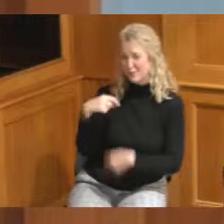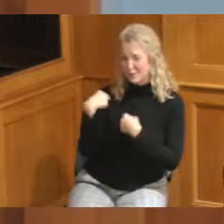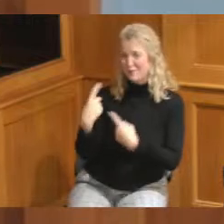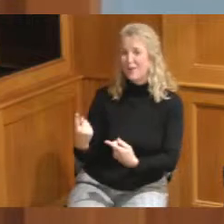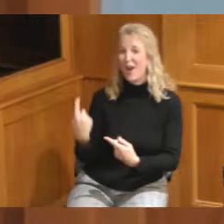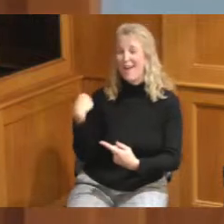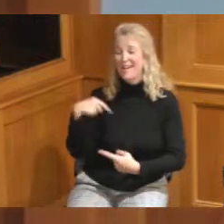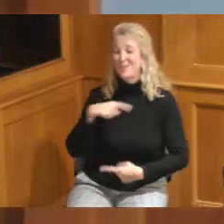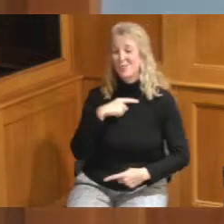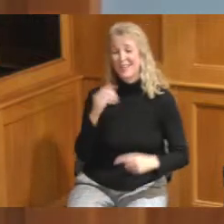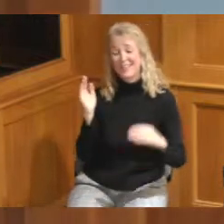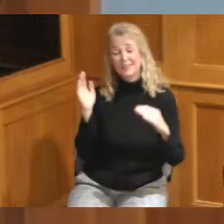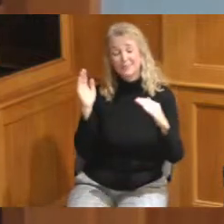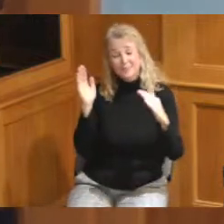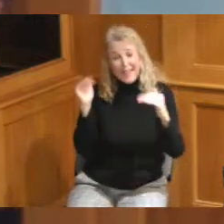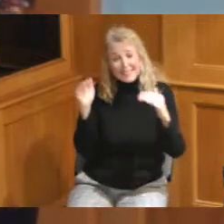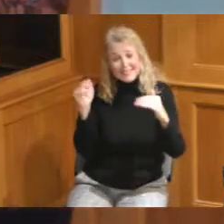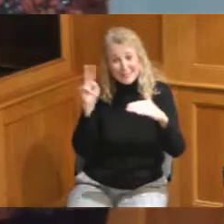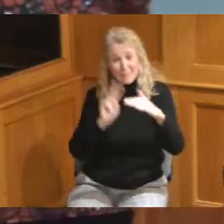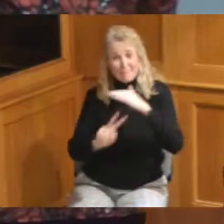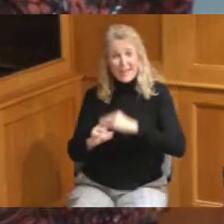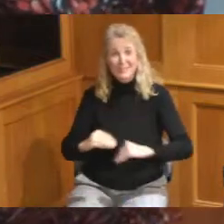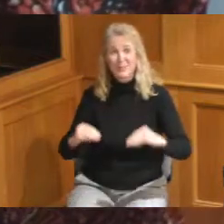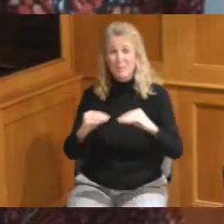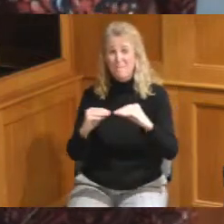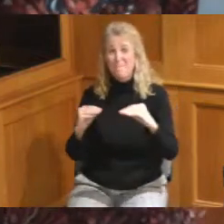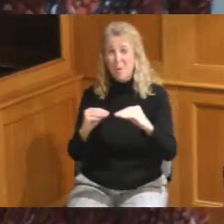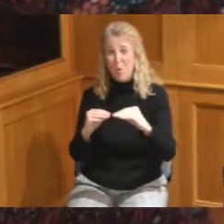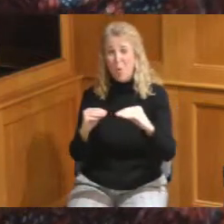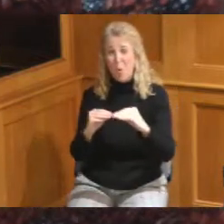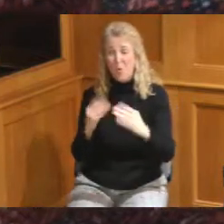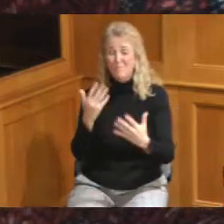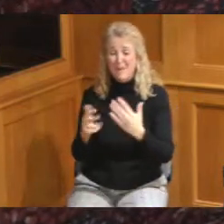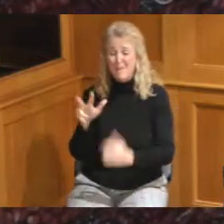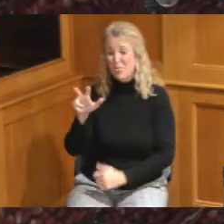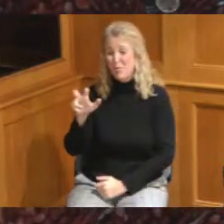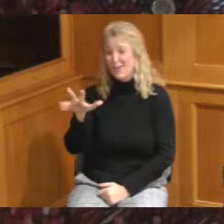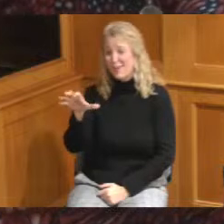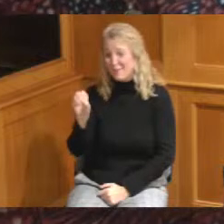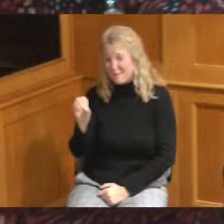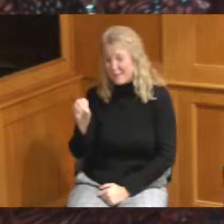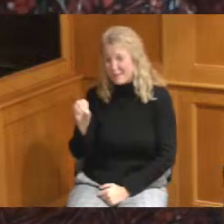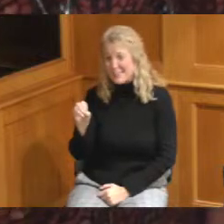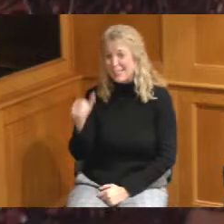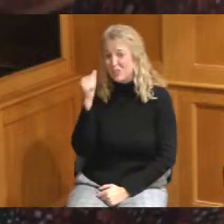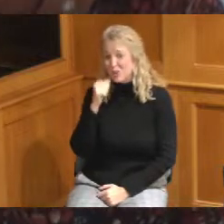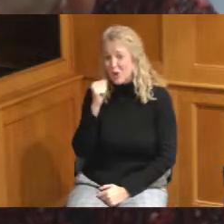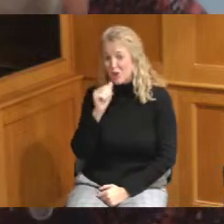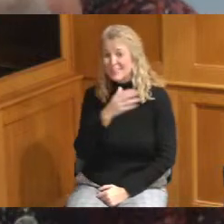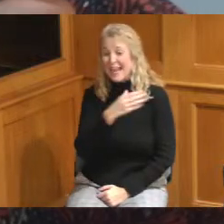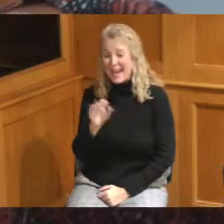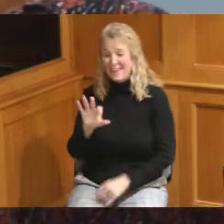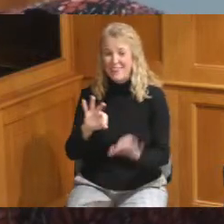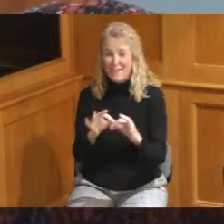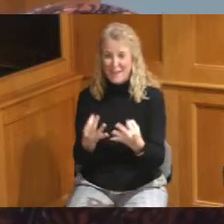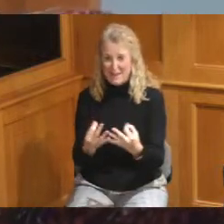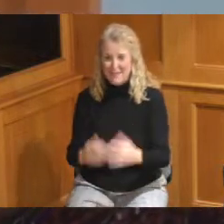definitely expect more next year, 350 youth and their families for sure.